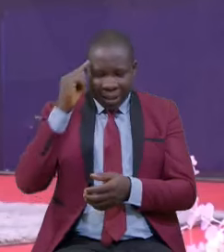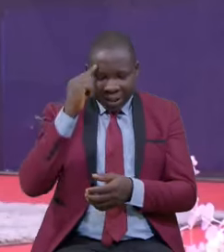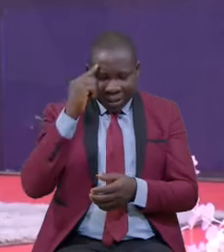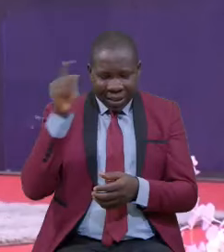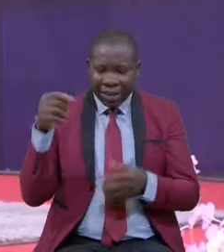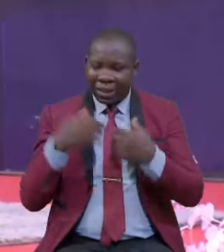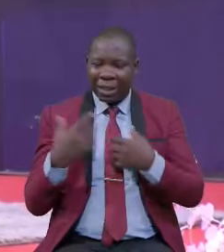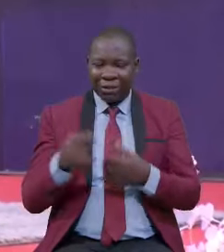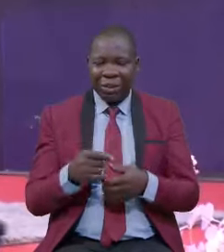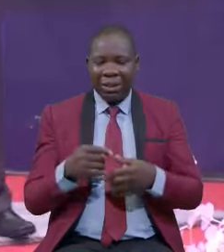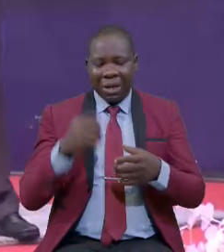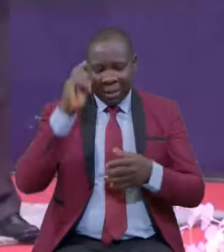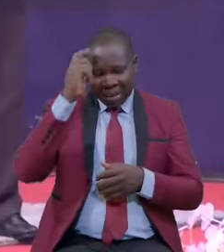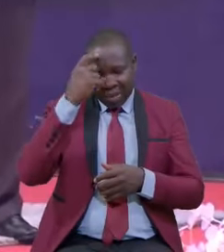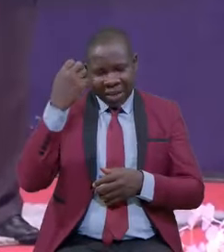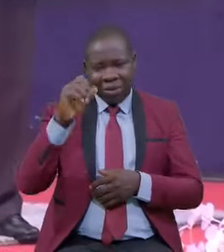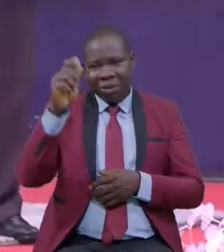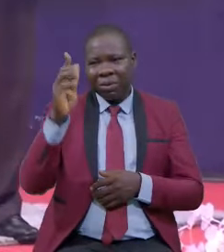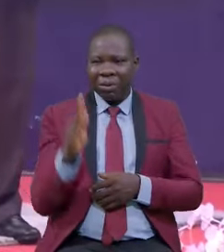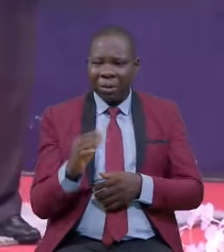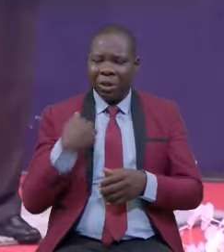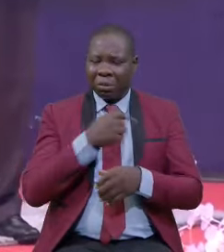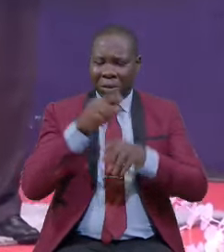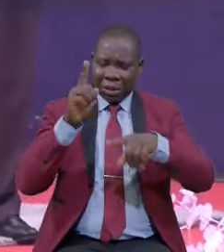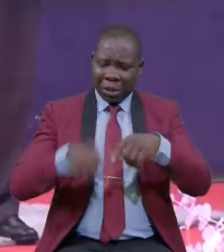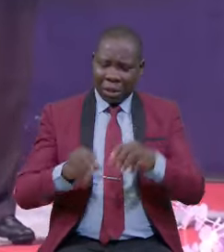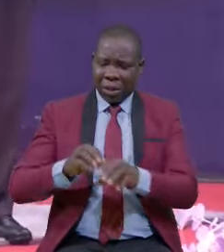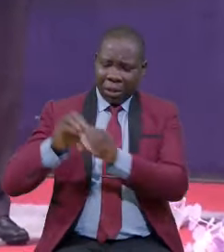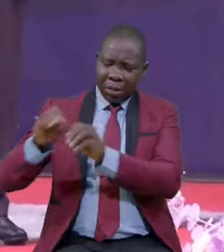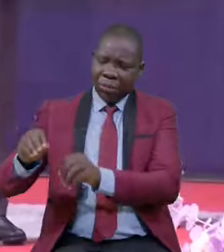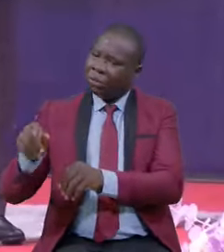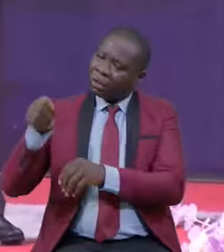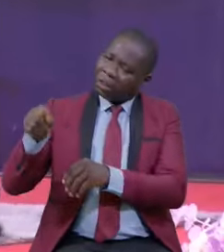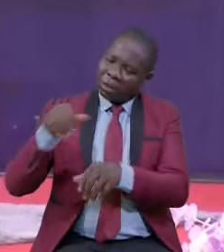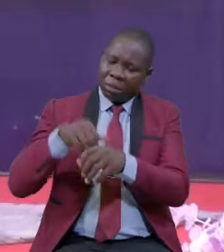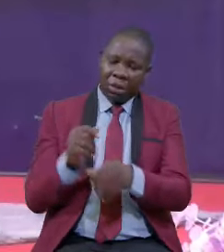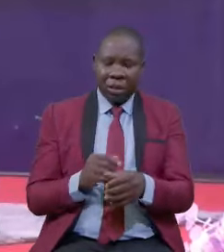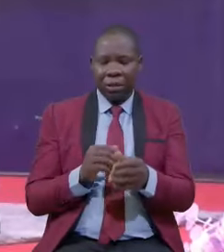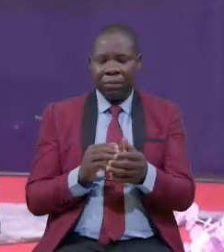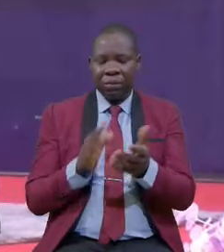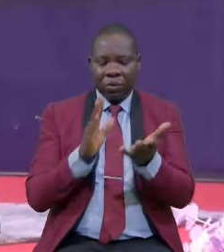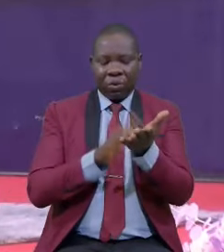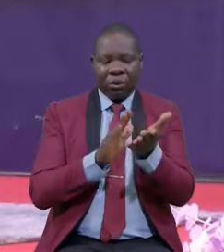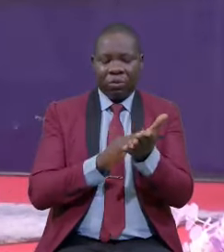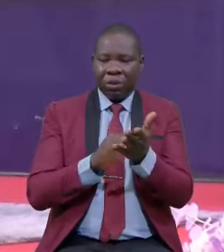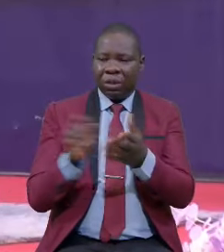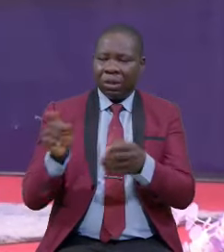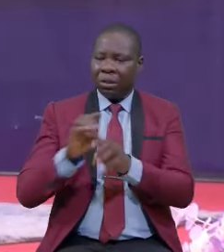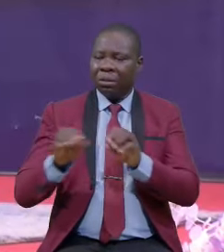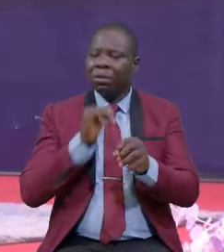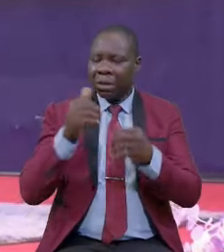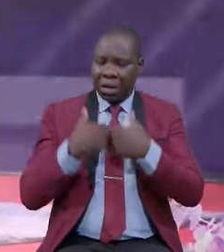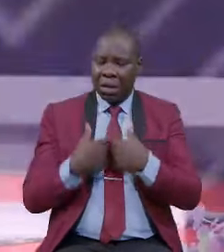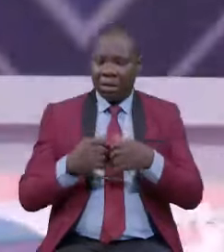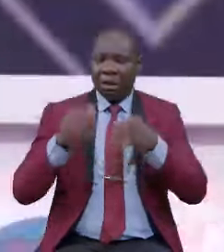doesn't have political knowledge. We can't put him in school. He doesn't have academic knowledge. We can't put him even on the farm. He's